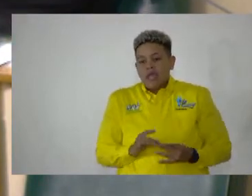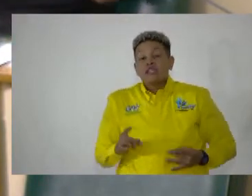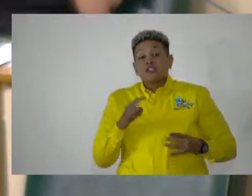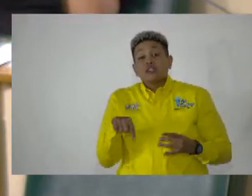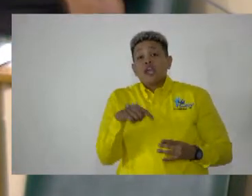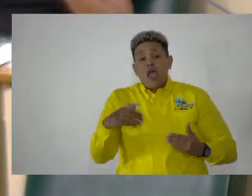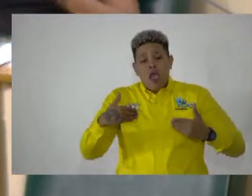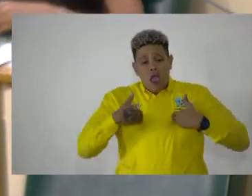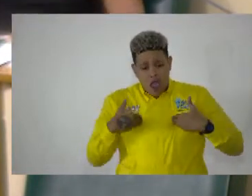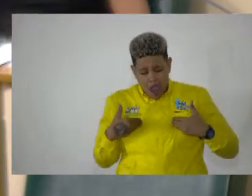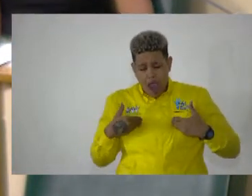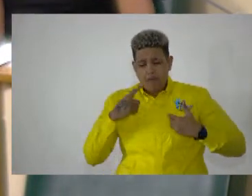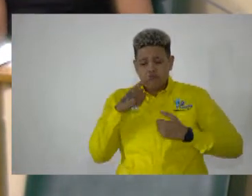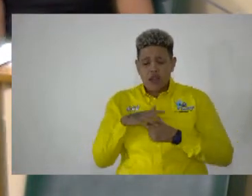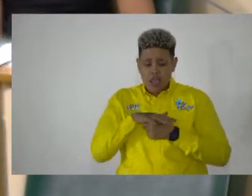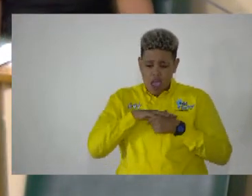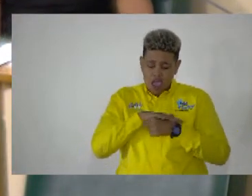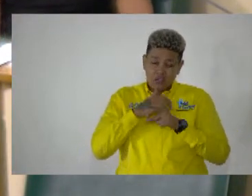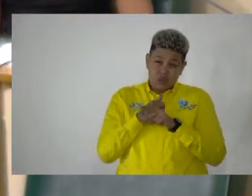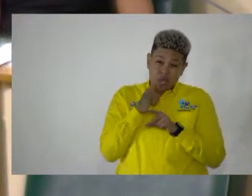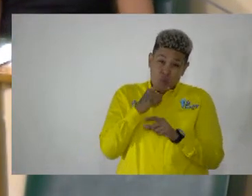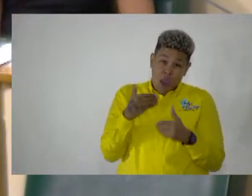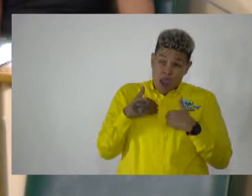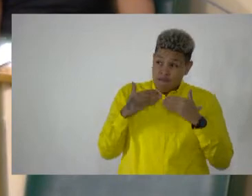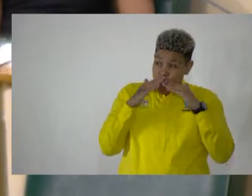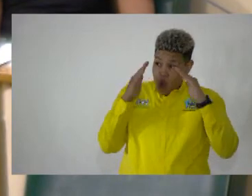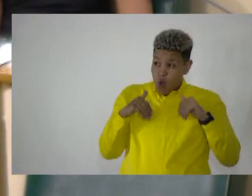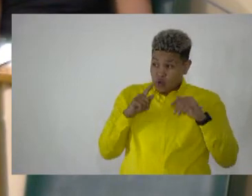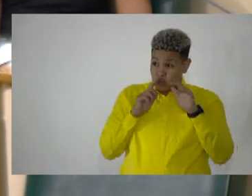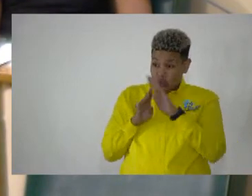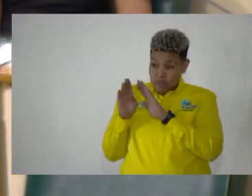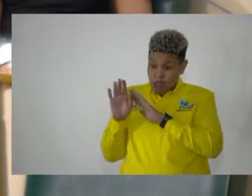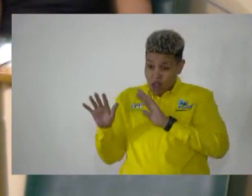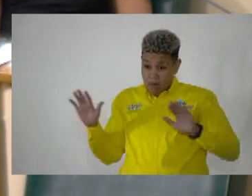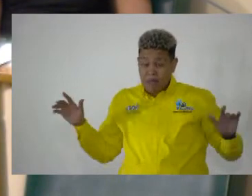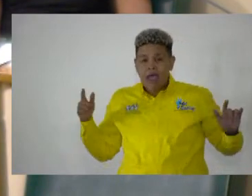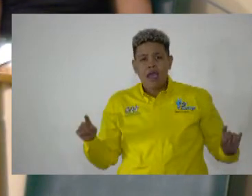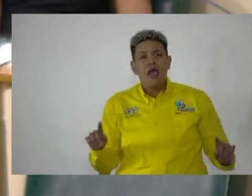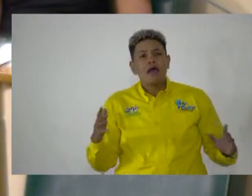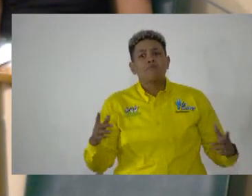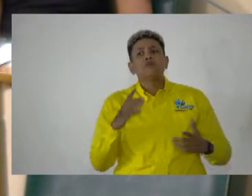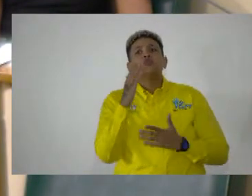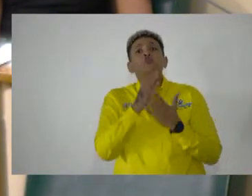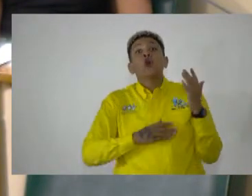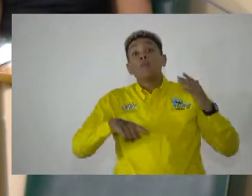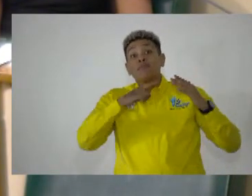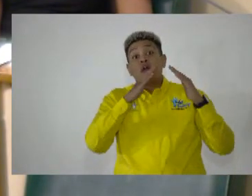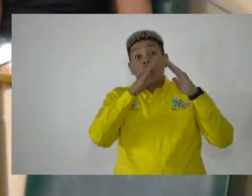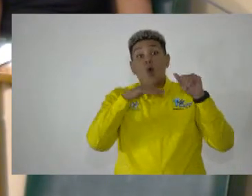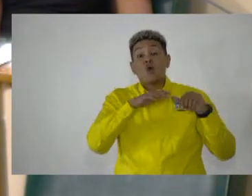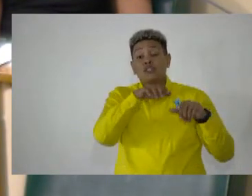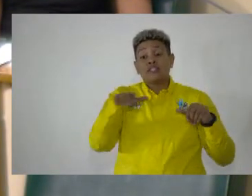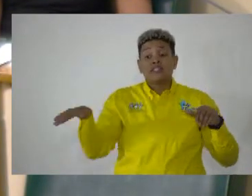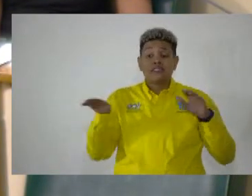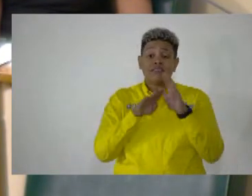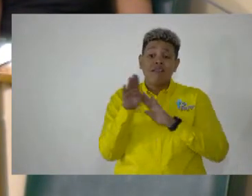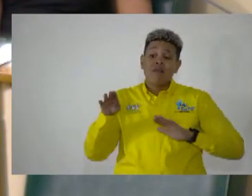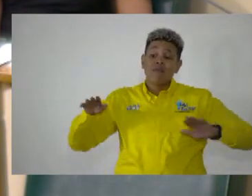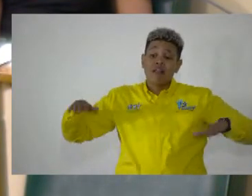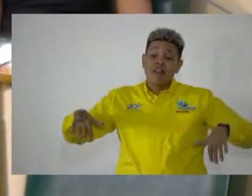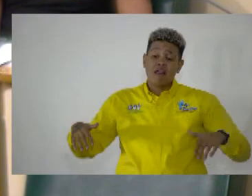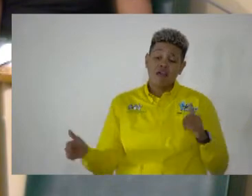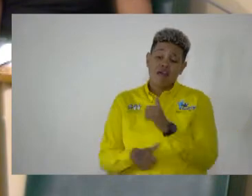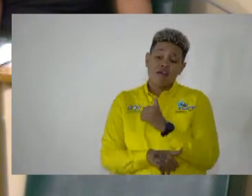are constituencies that have housing developments. Some of these housing developments are not